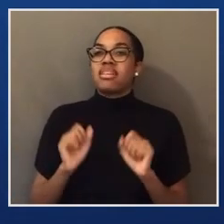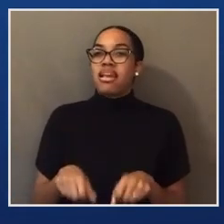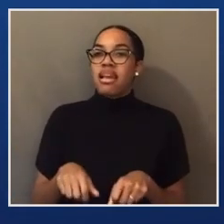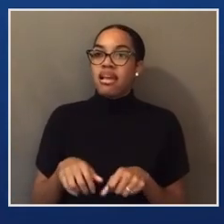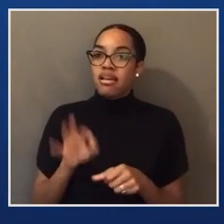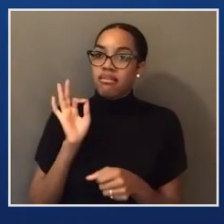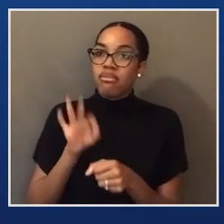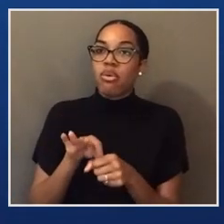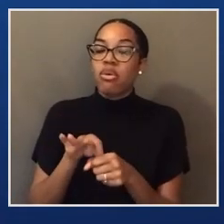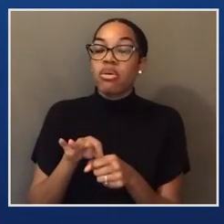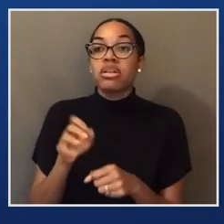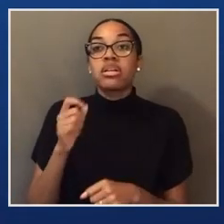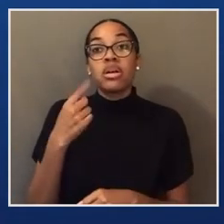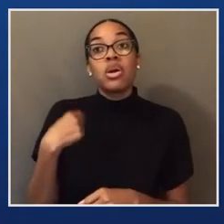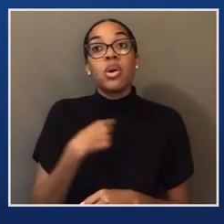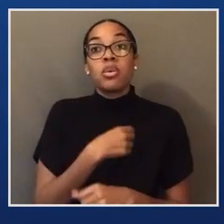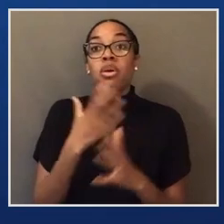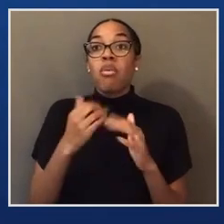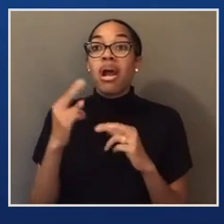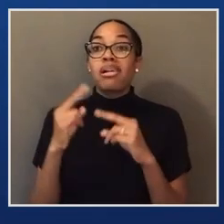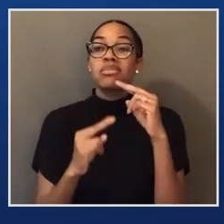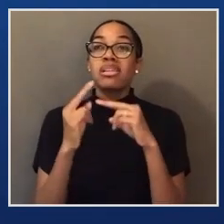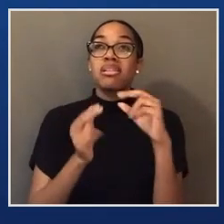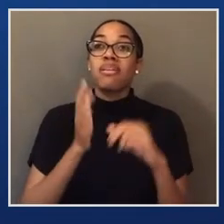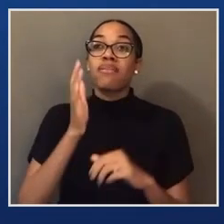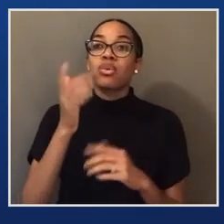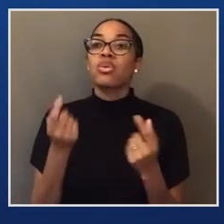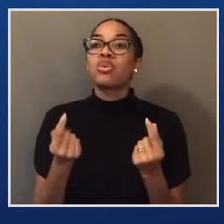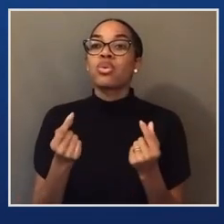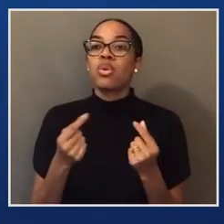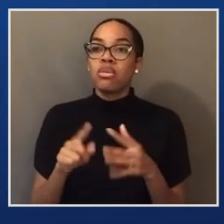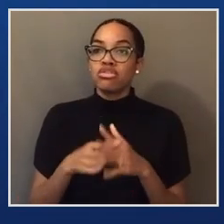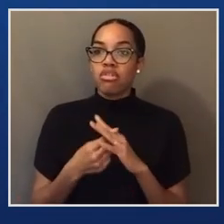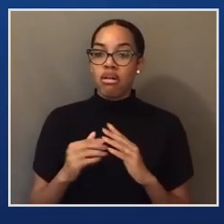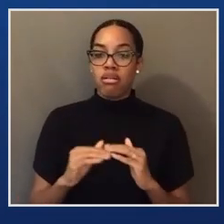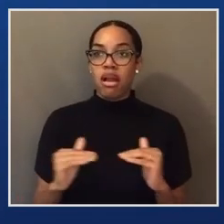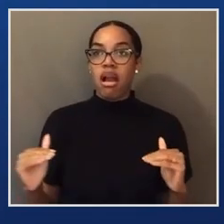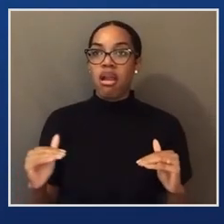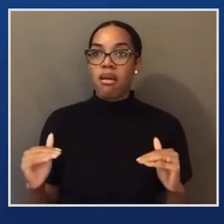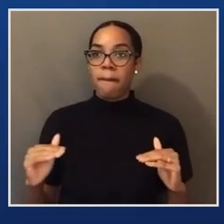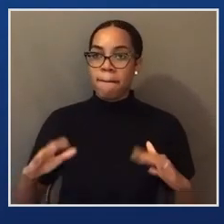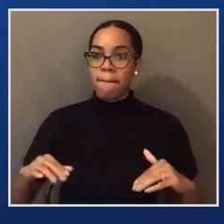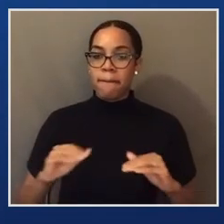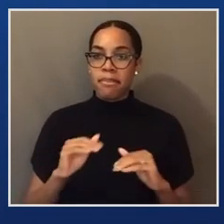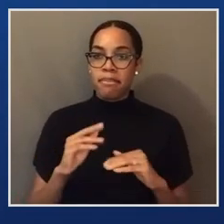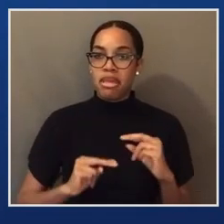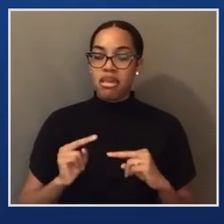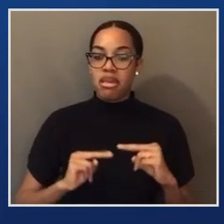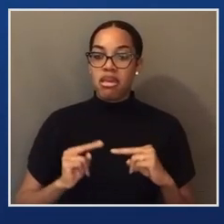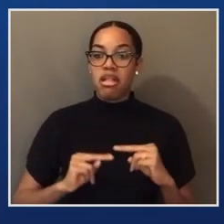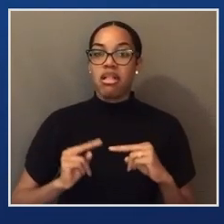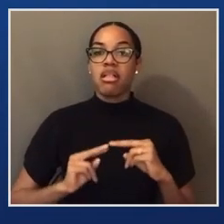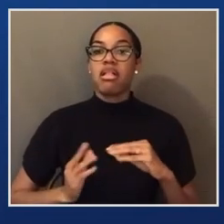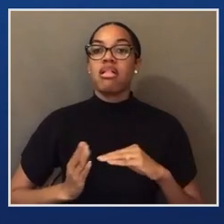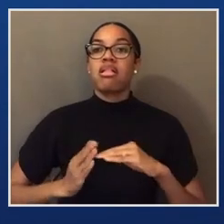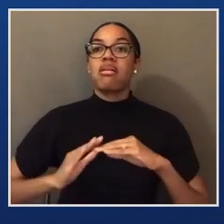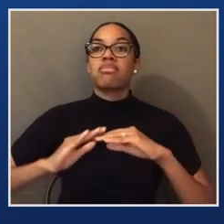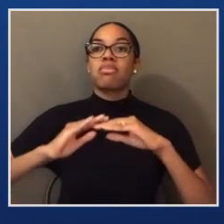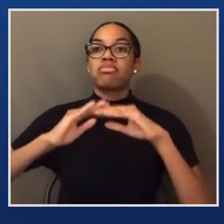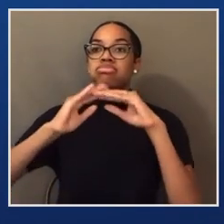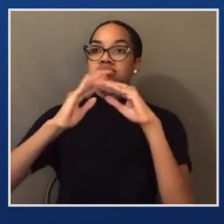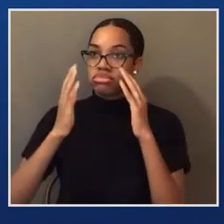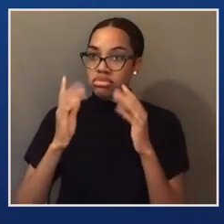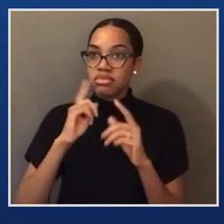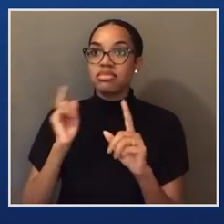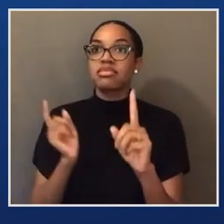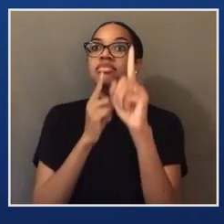foundation and the first floor, and then you got to continue to build up. So, you know, we're at the point where we're tired of do this.